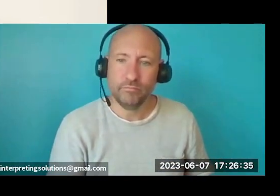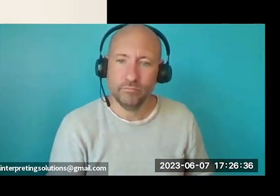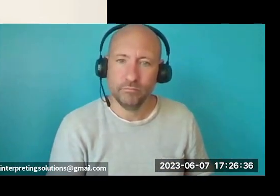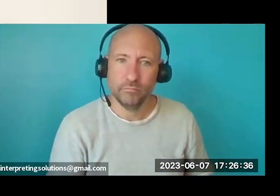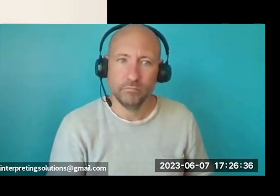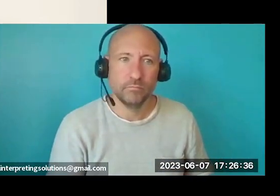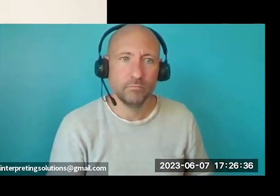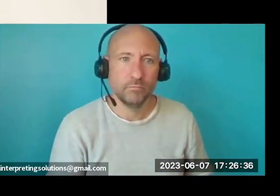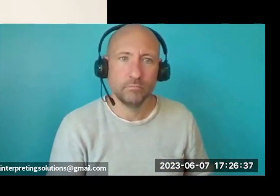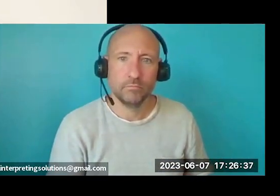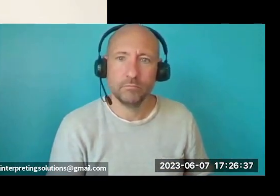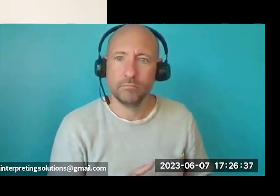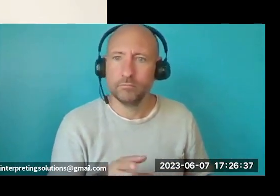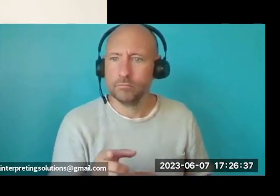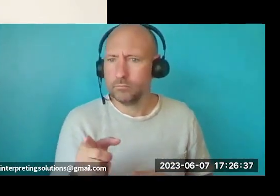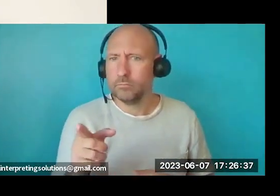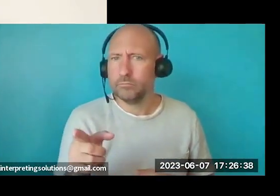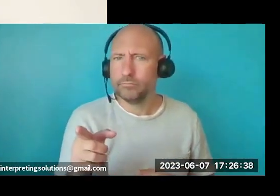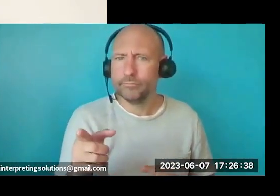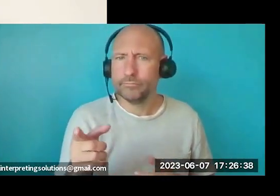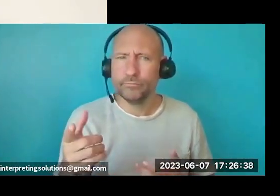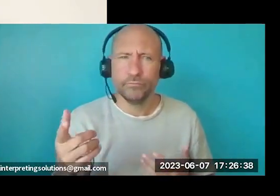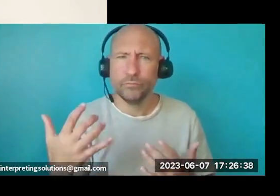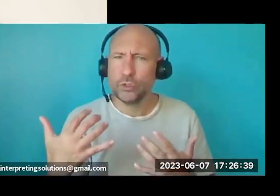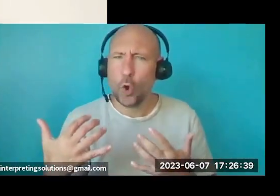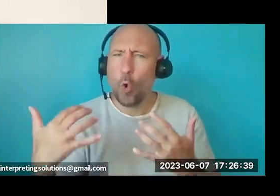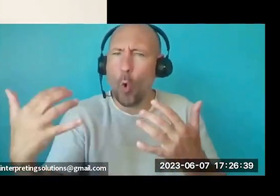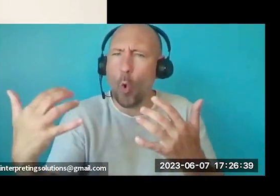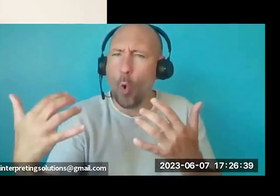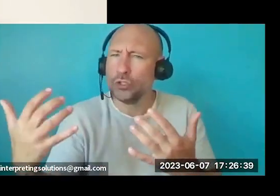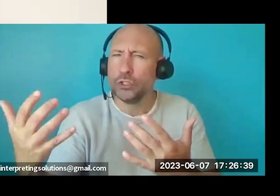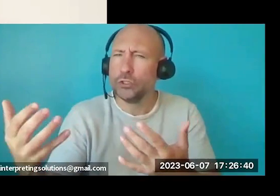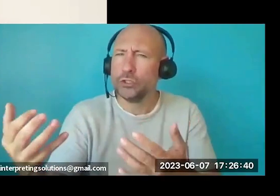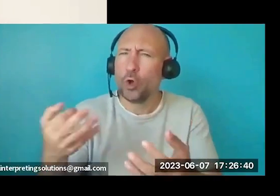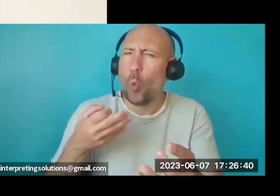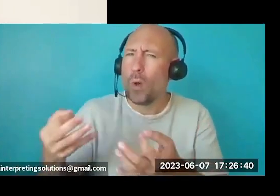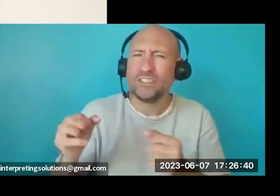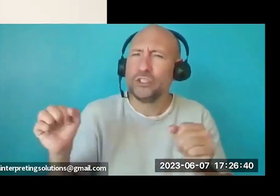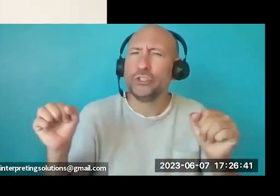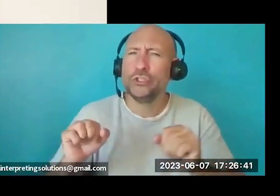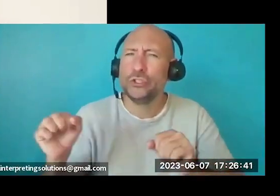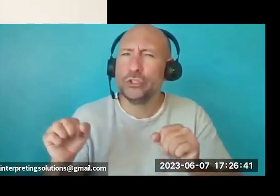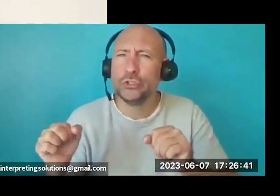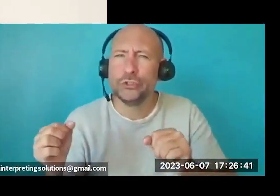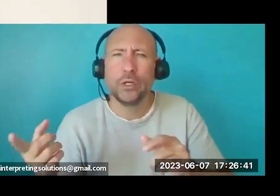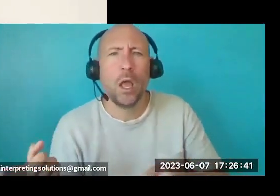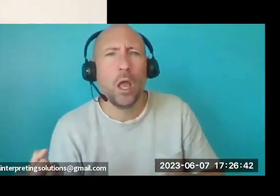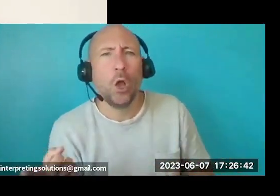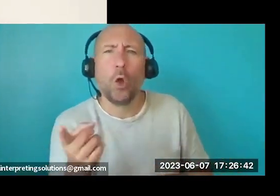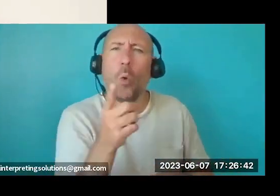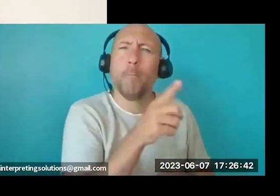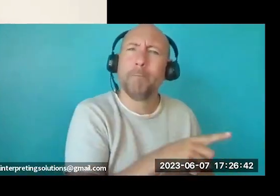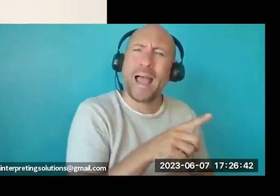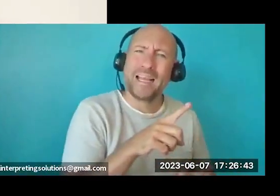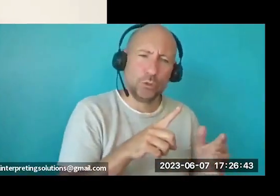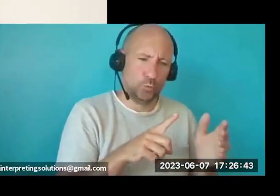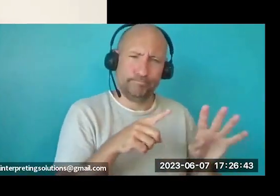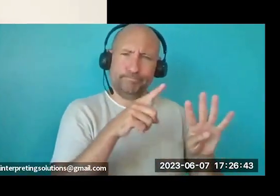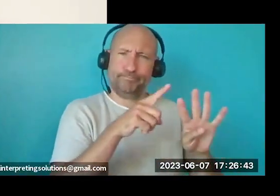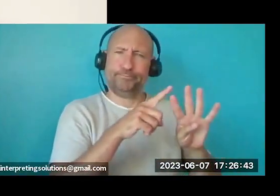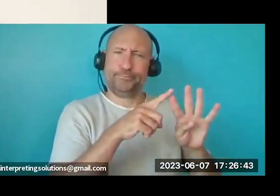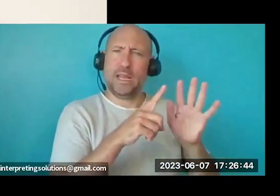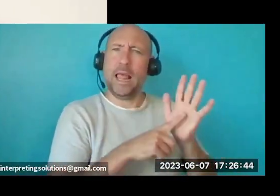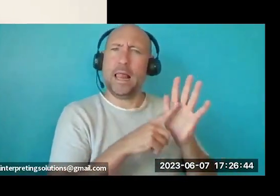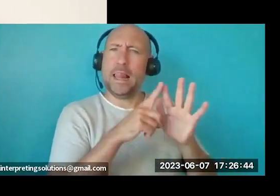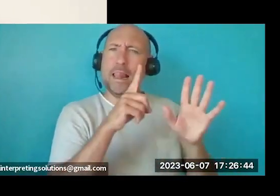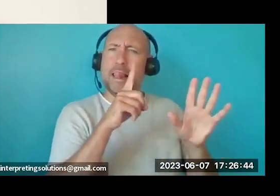I see that there are no questions from the audience, not yet. So I would like to go back to Lily and ask her a question,